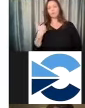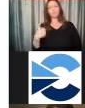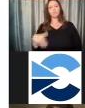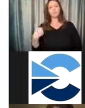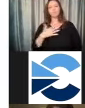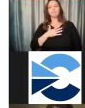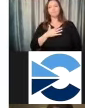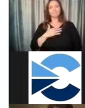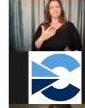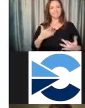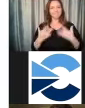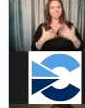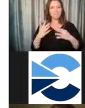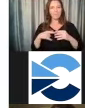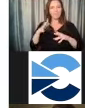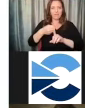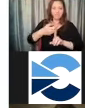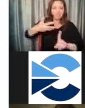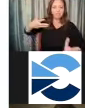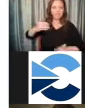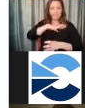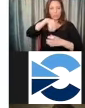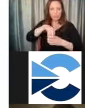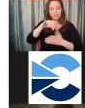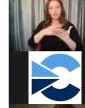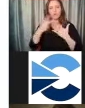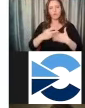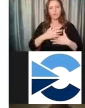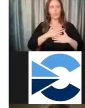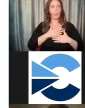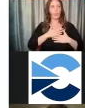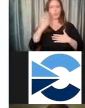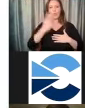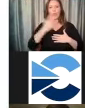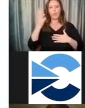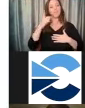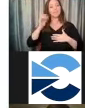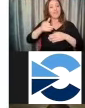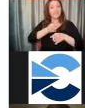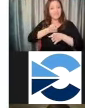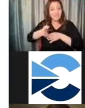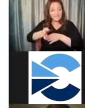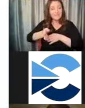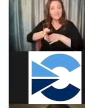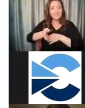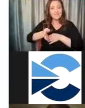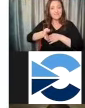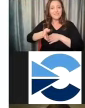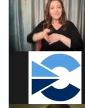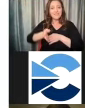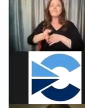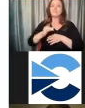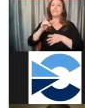just excited about the expansion of that, because that, again, is an area that is deserving of